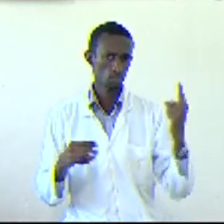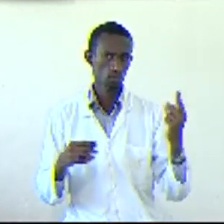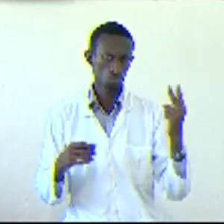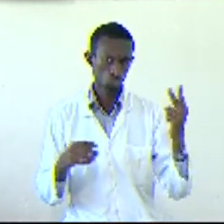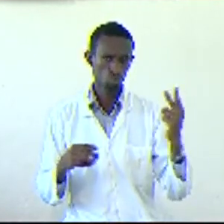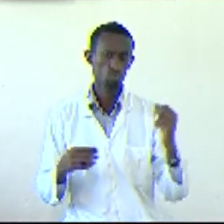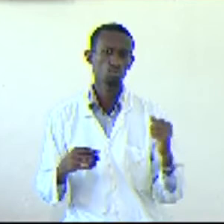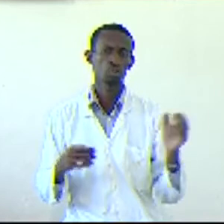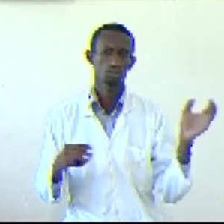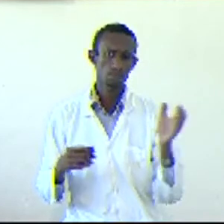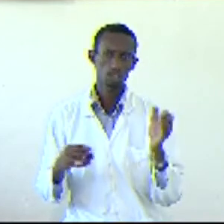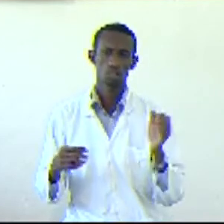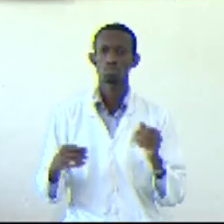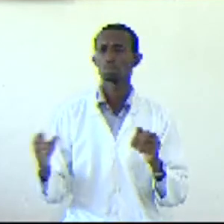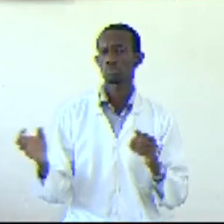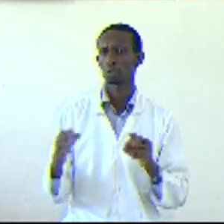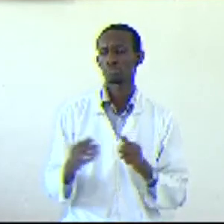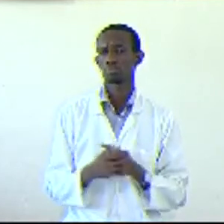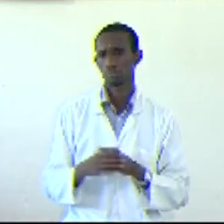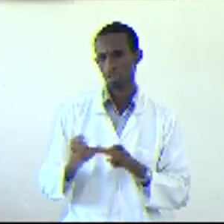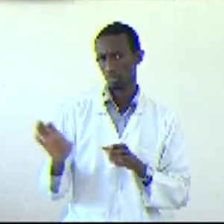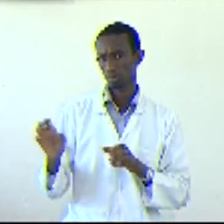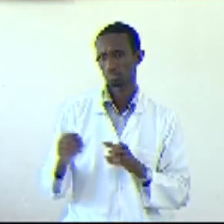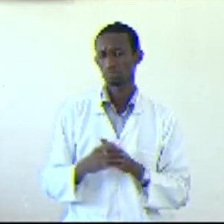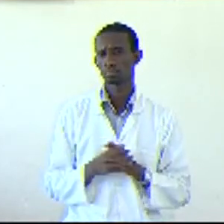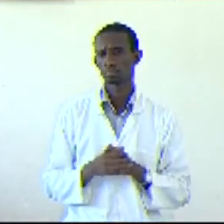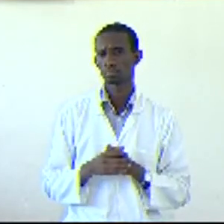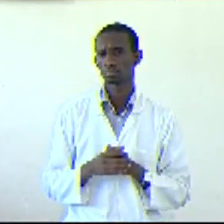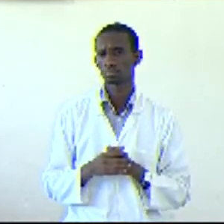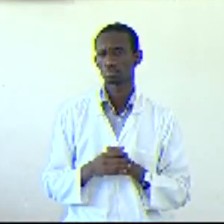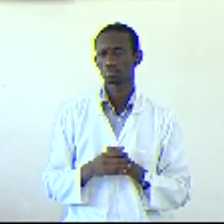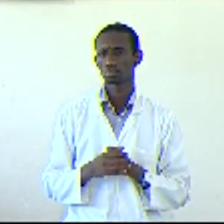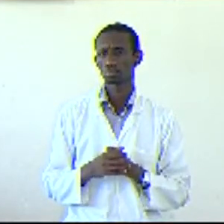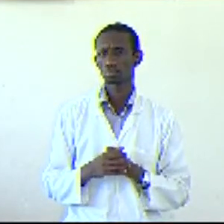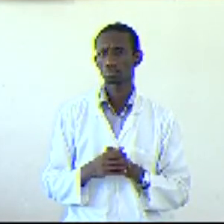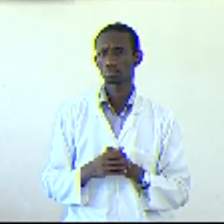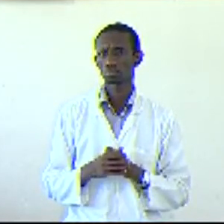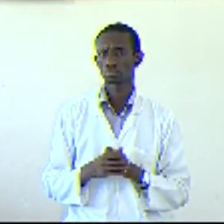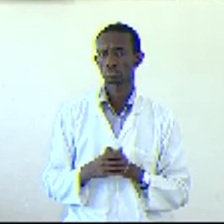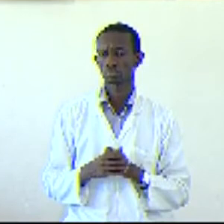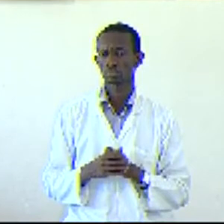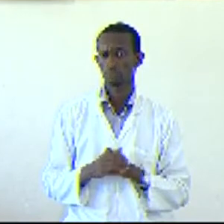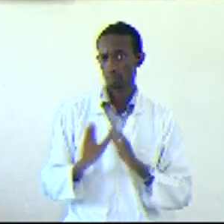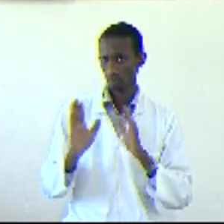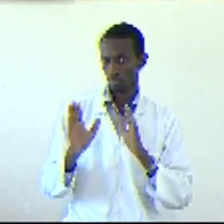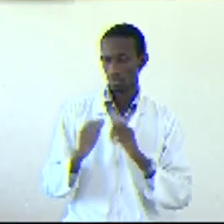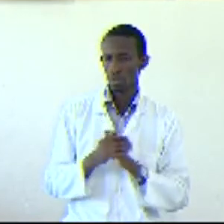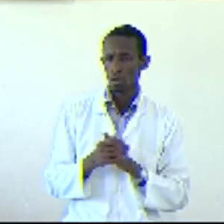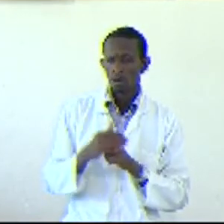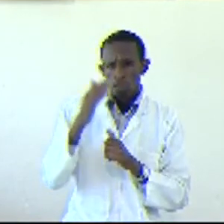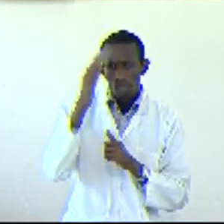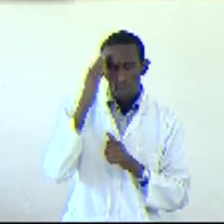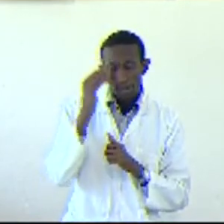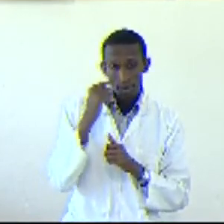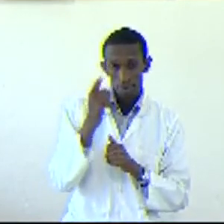by this velocity. I think that you are following this. Then the conservation law of this